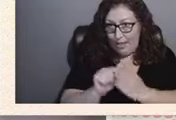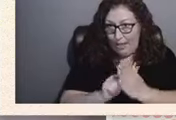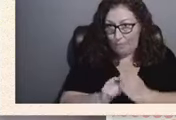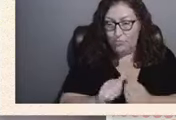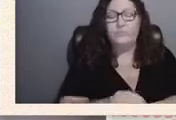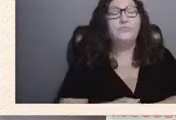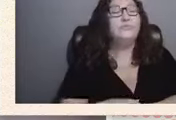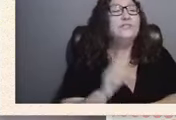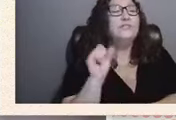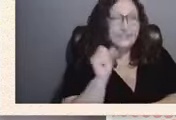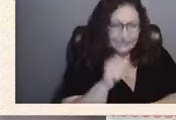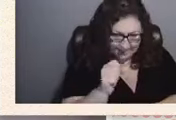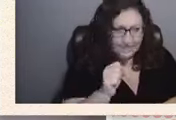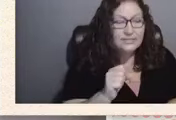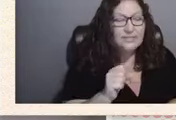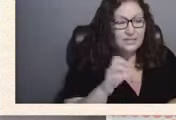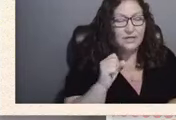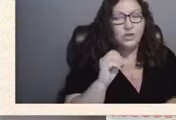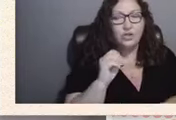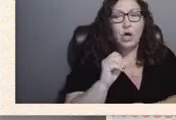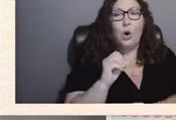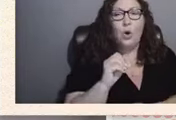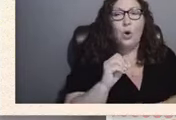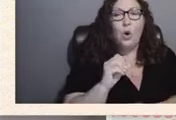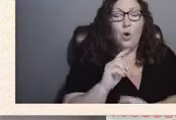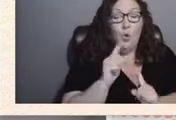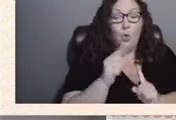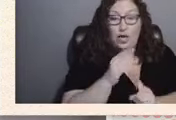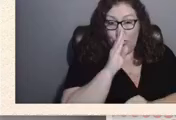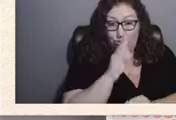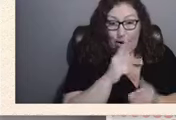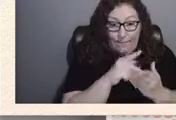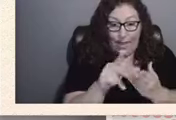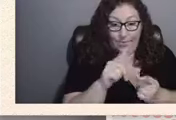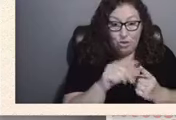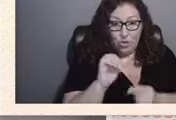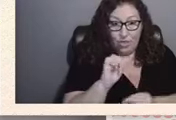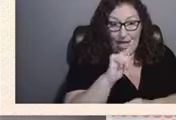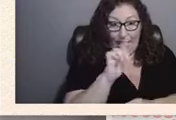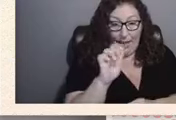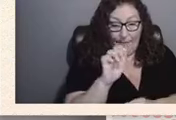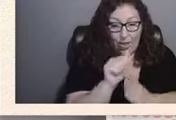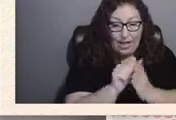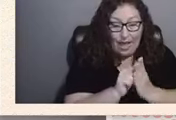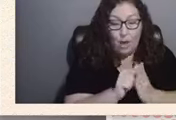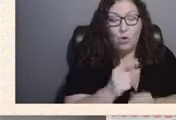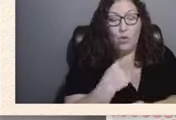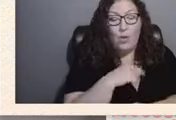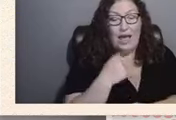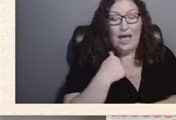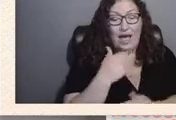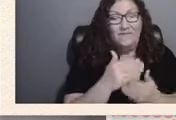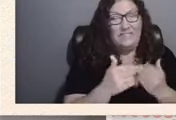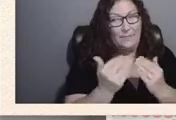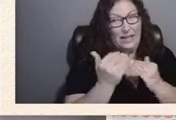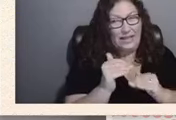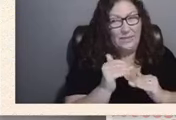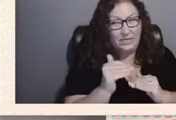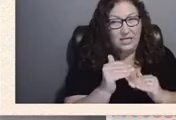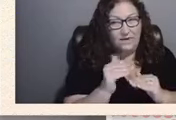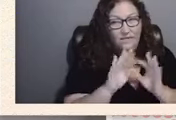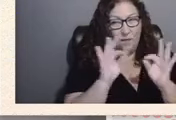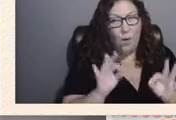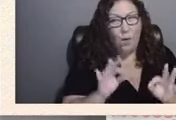Yeah, so we, when it comes to direct payments to an ABLE account, we have some very limited forms on our website. So